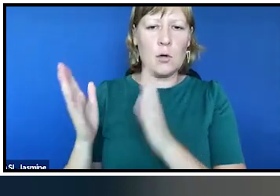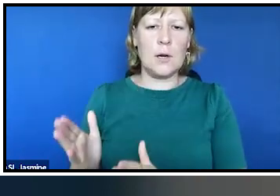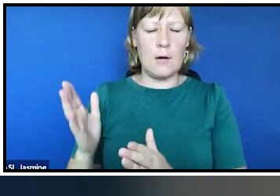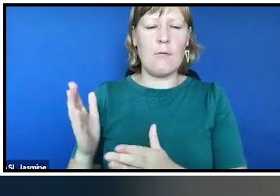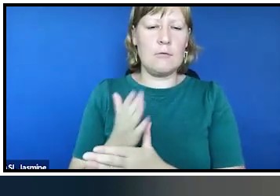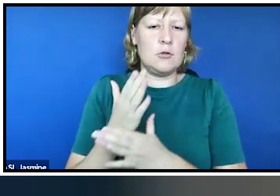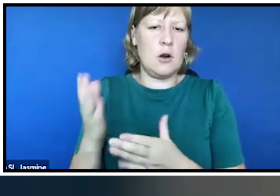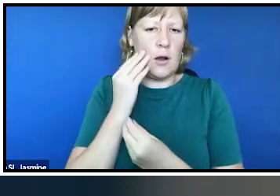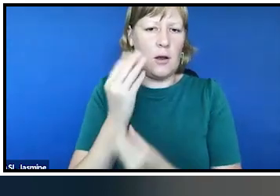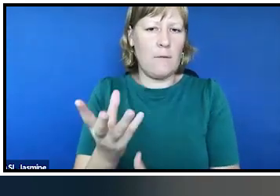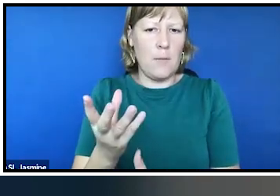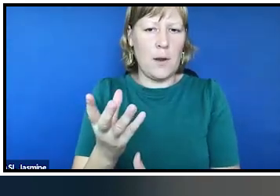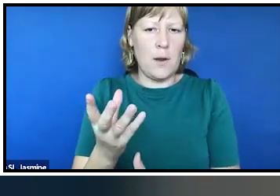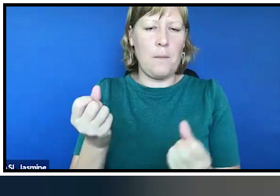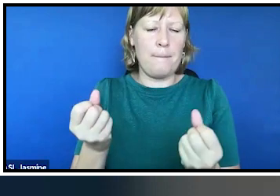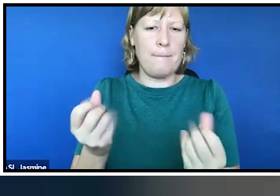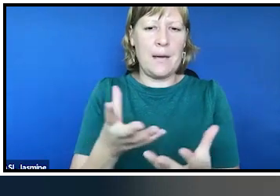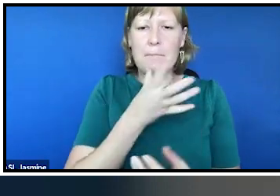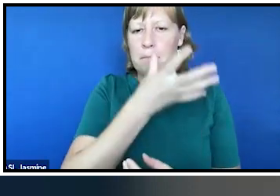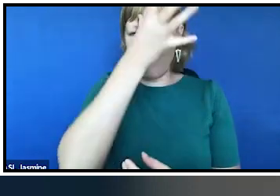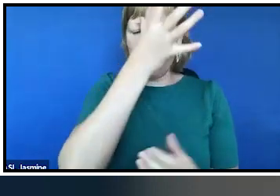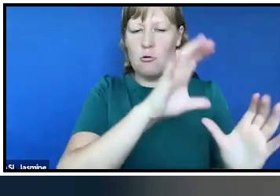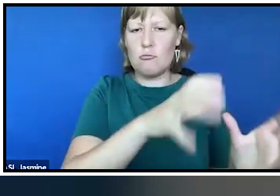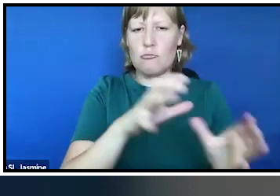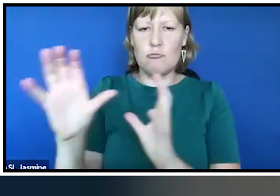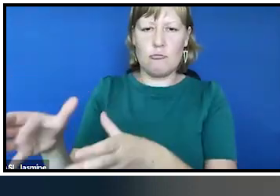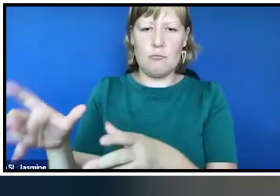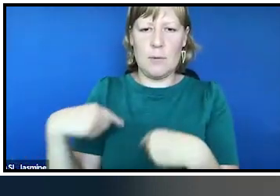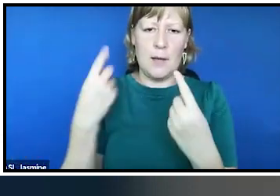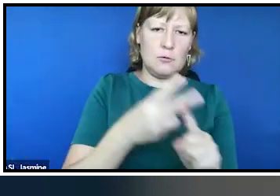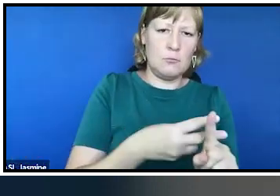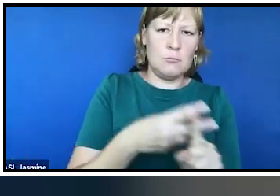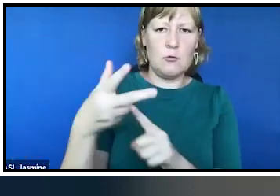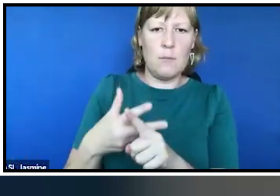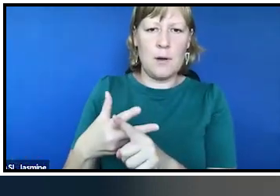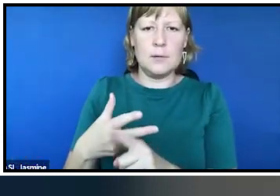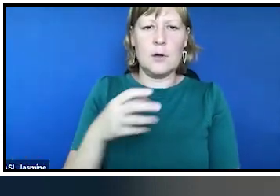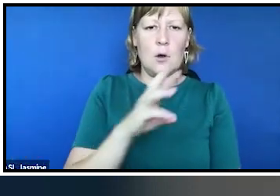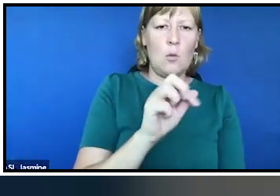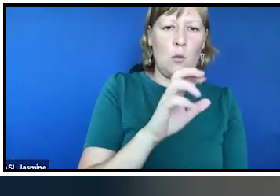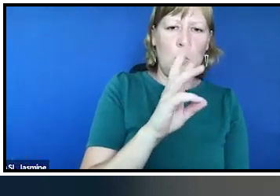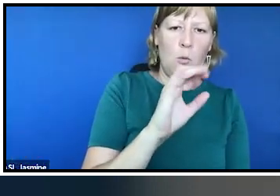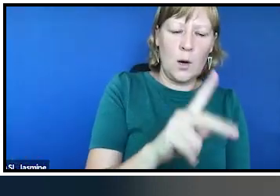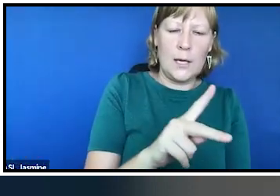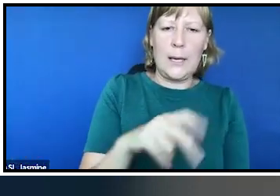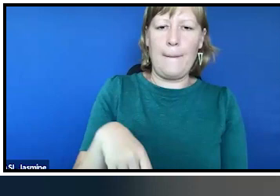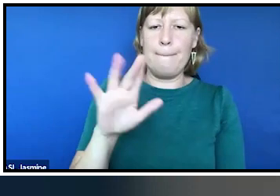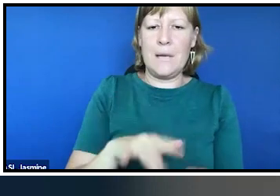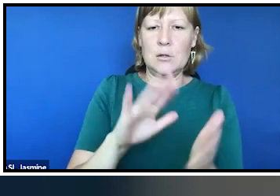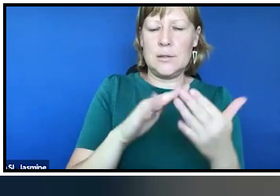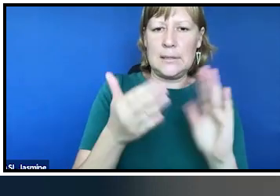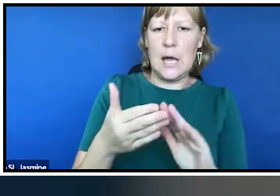about transition with many parent groups these past few months in the Lincoln, Warwick, Middletown, and Barrington areas. And